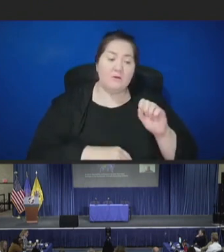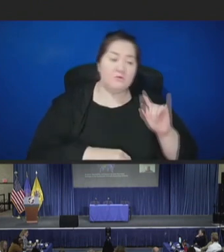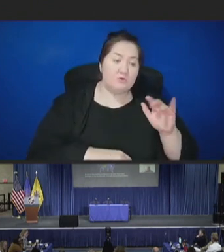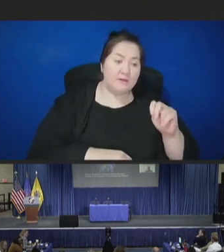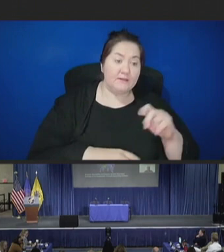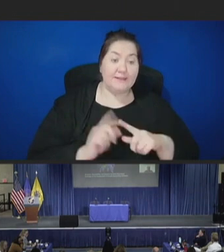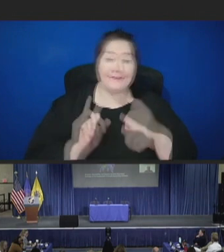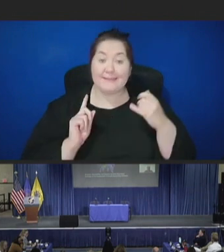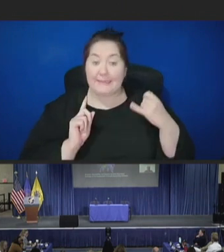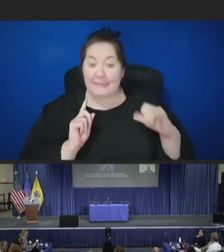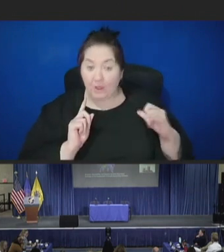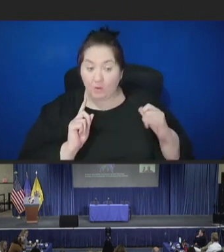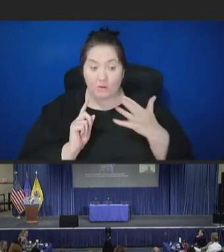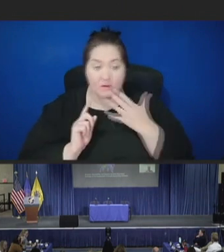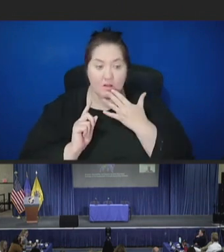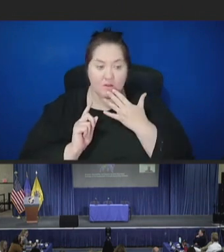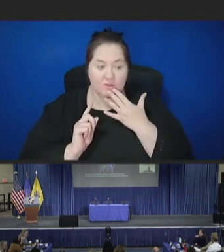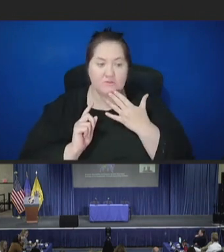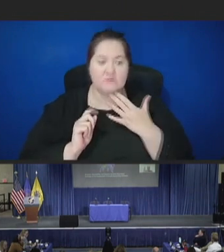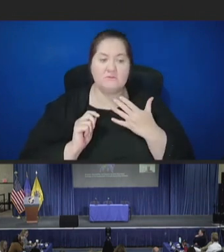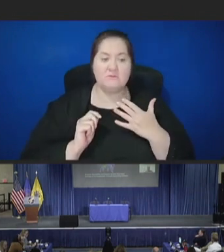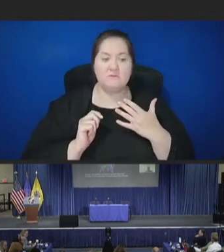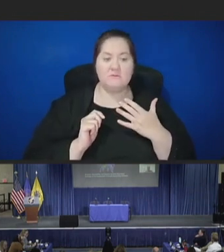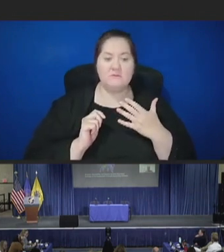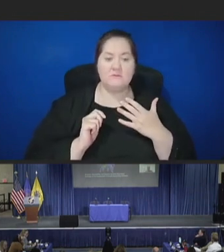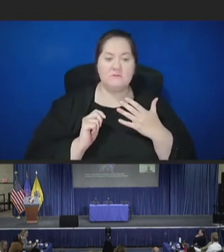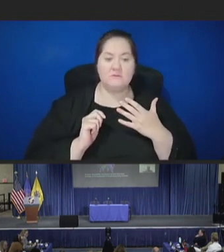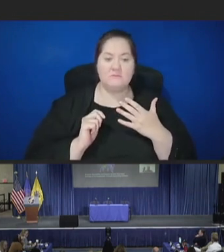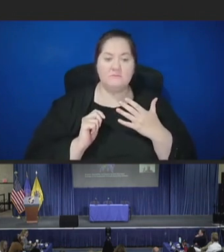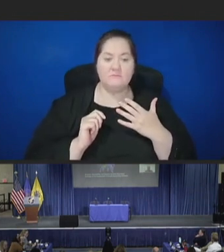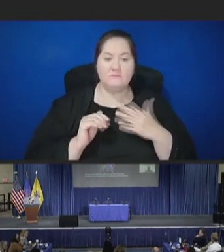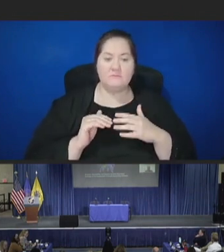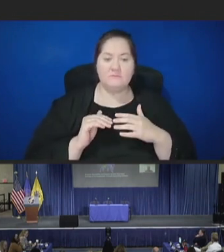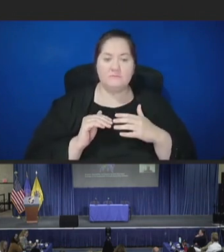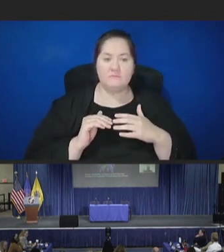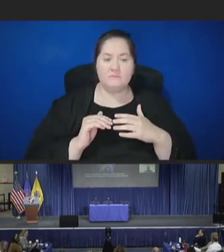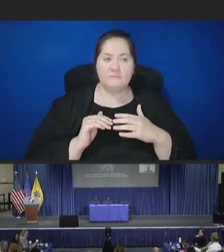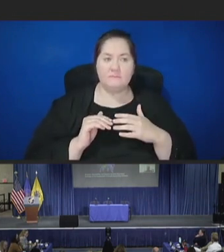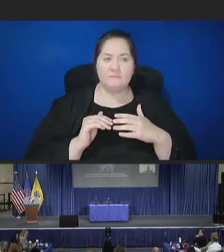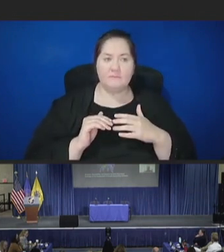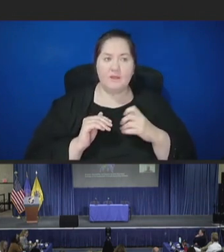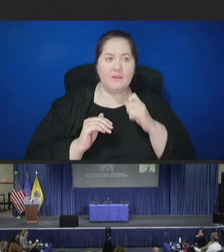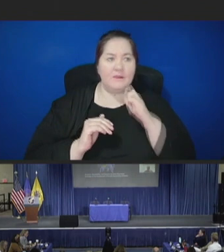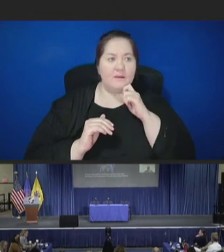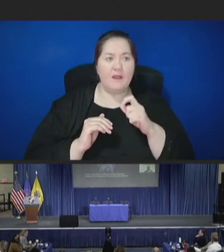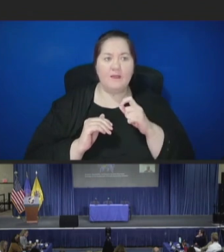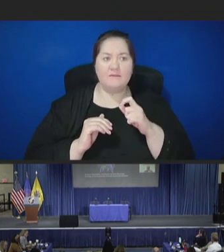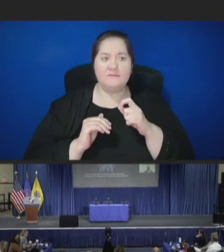colored yellow are less than, they're not super highly